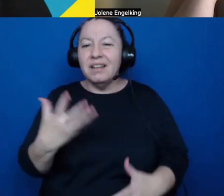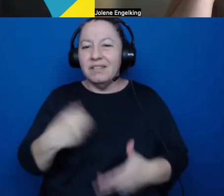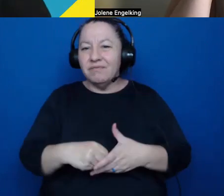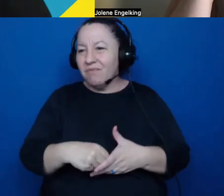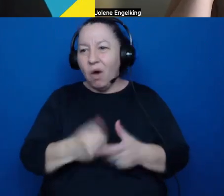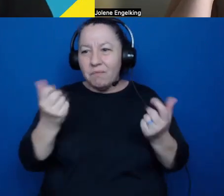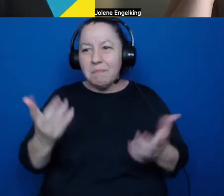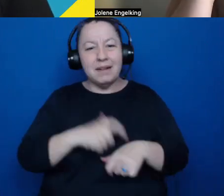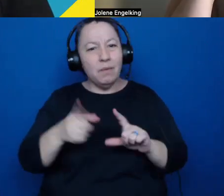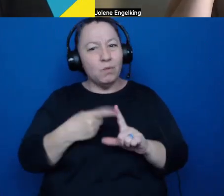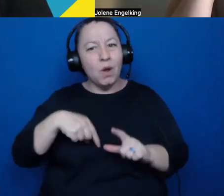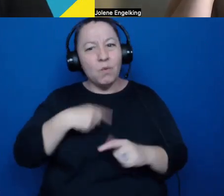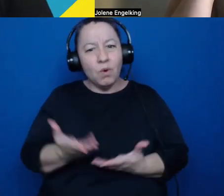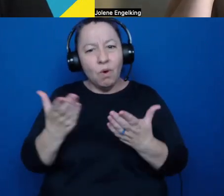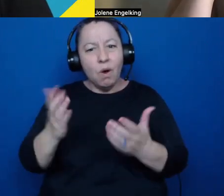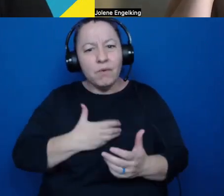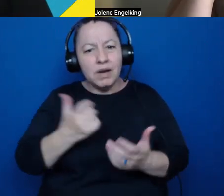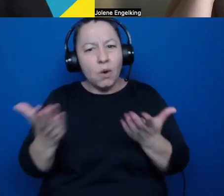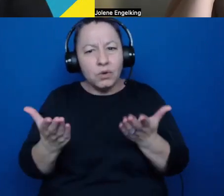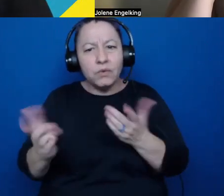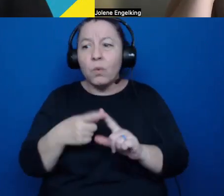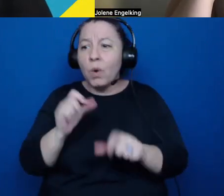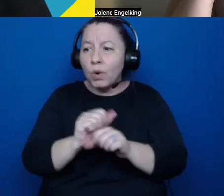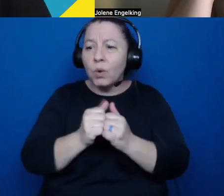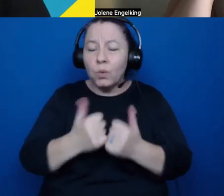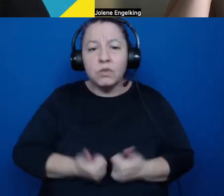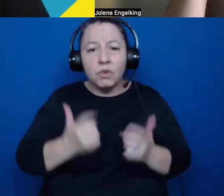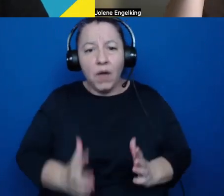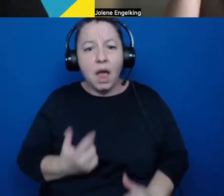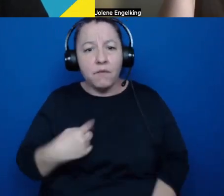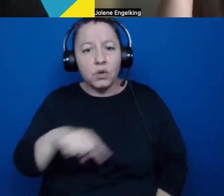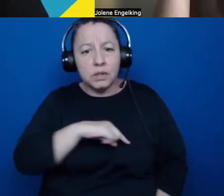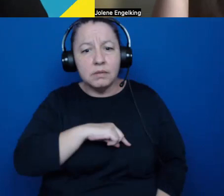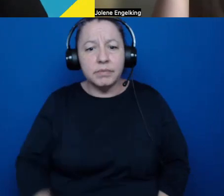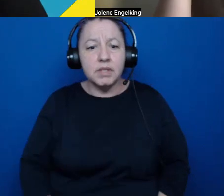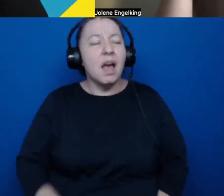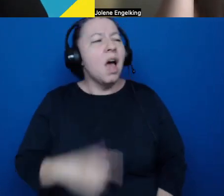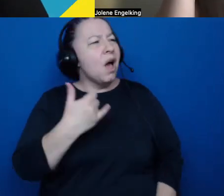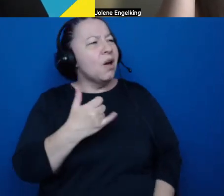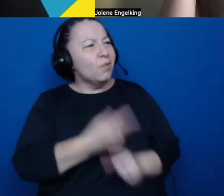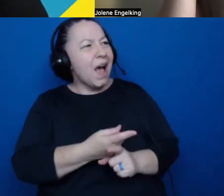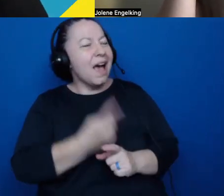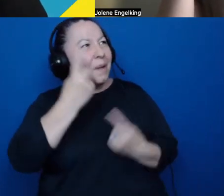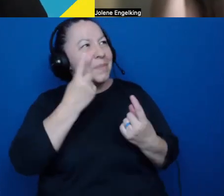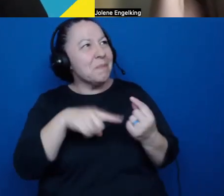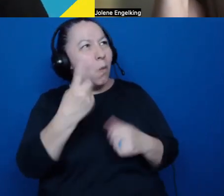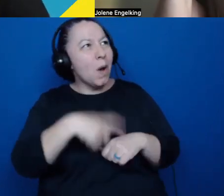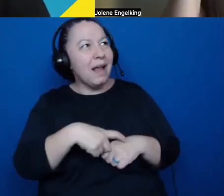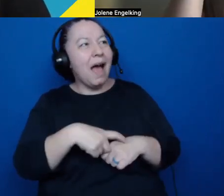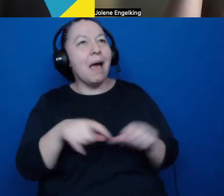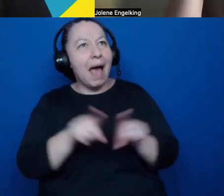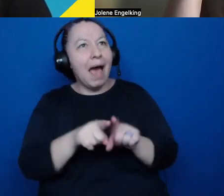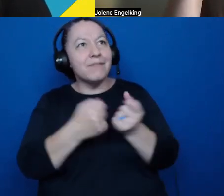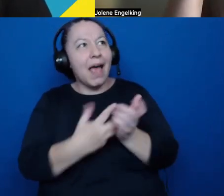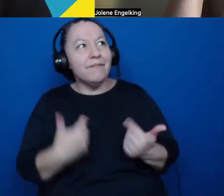are offering our services or when we are working with survivors. Right. I'm thinking about one time when I was an advocate and I went to